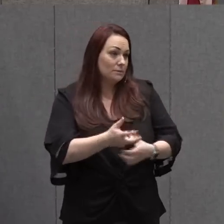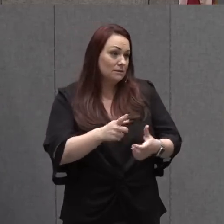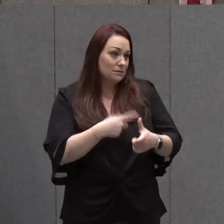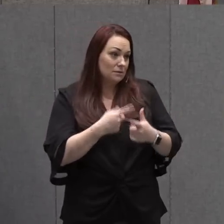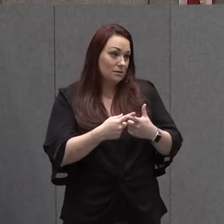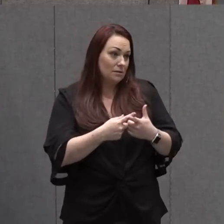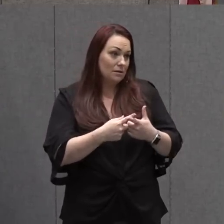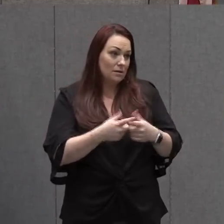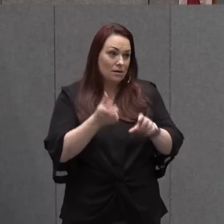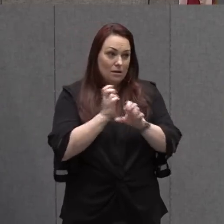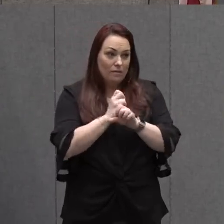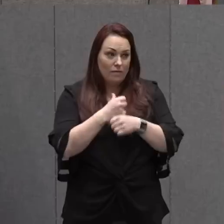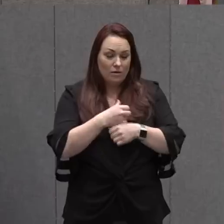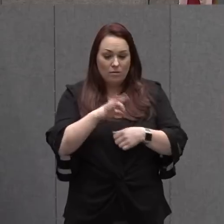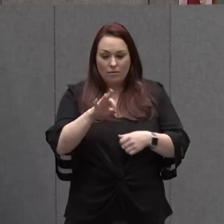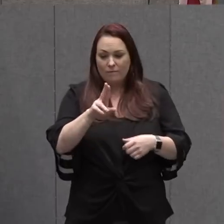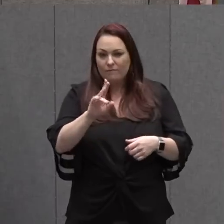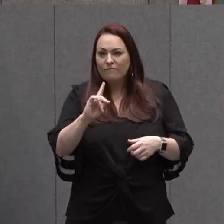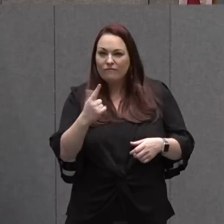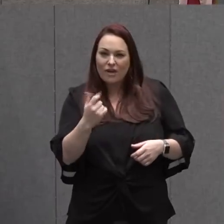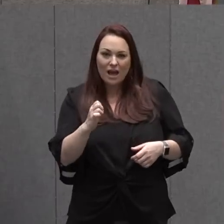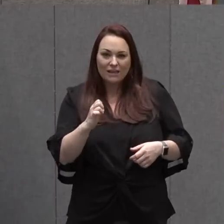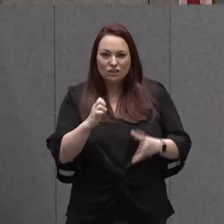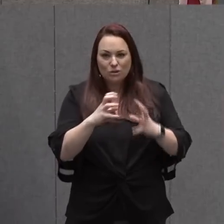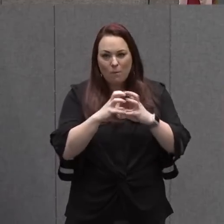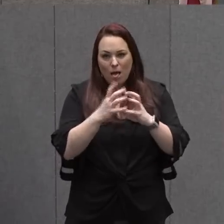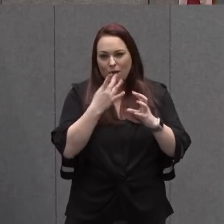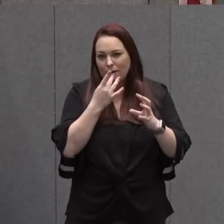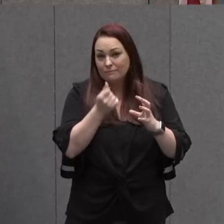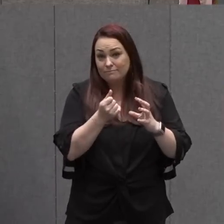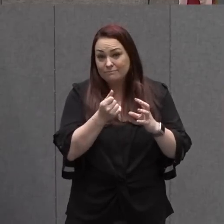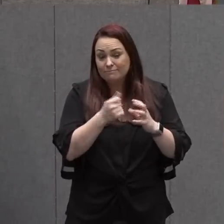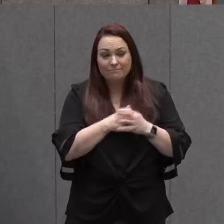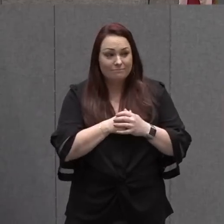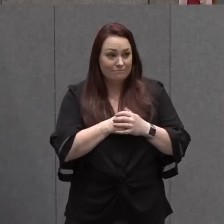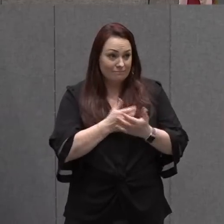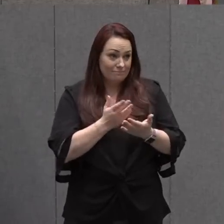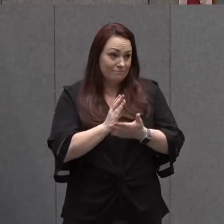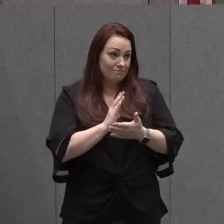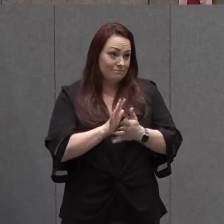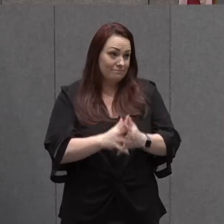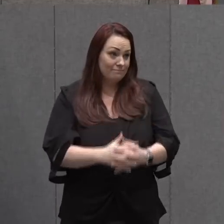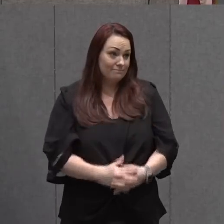then we're going to make some fudge balls. All right.